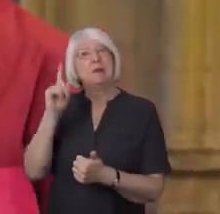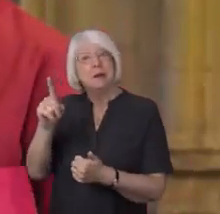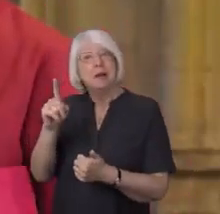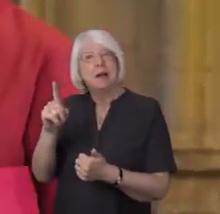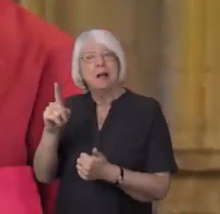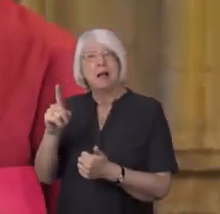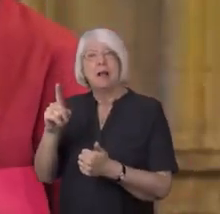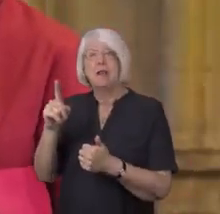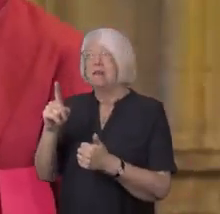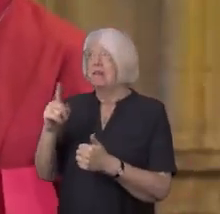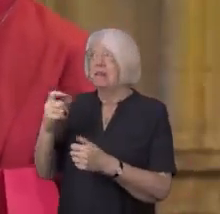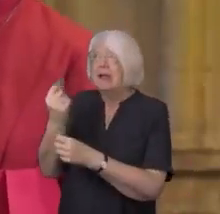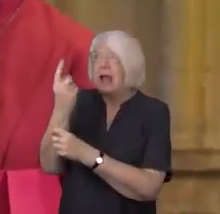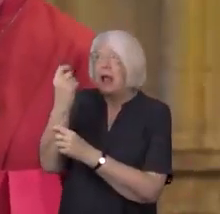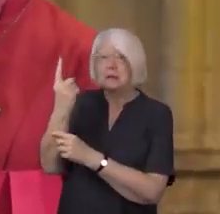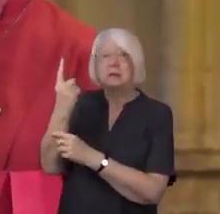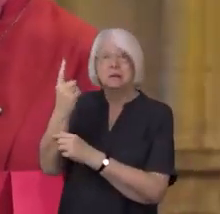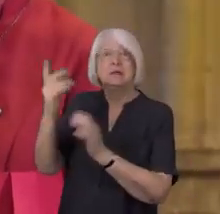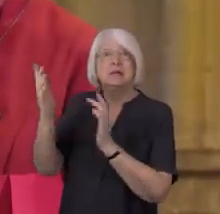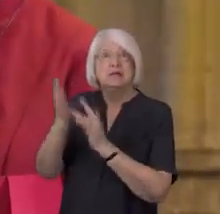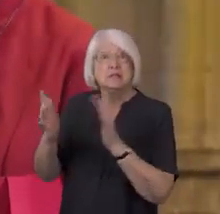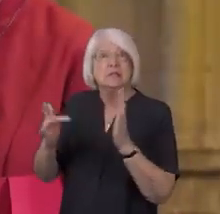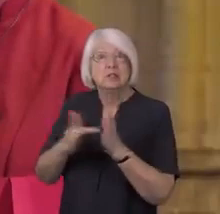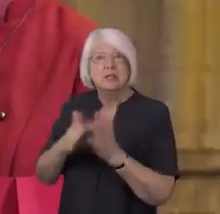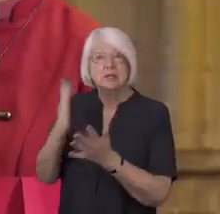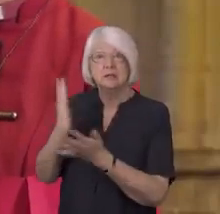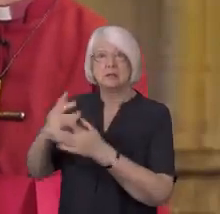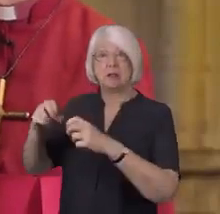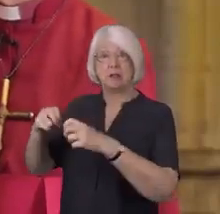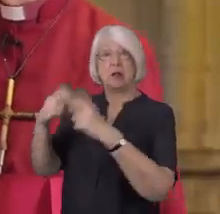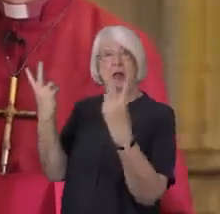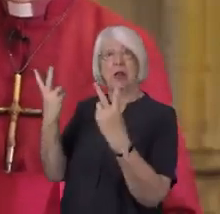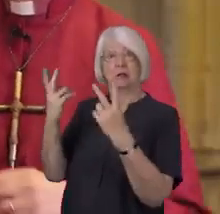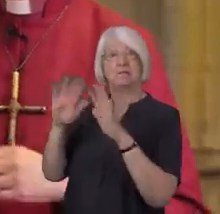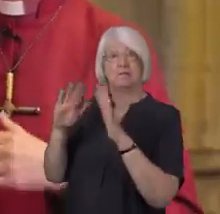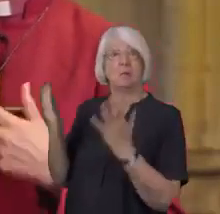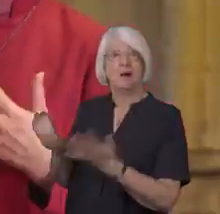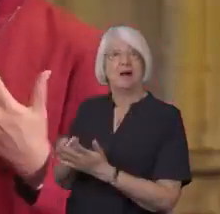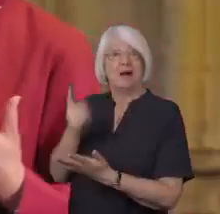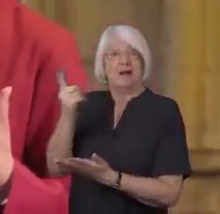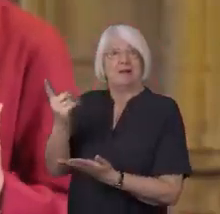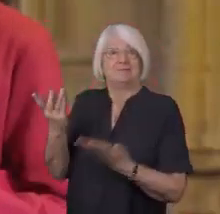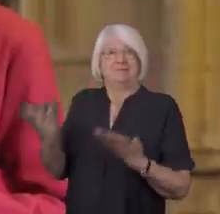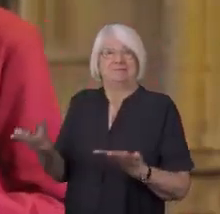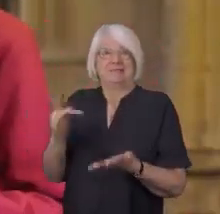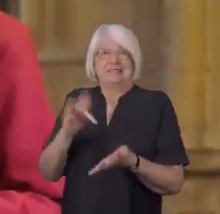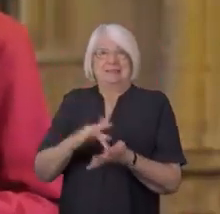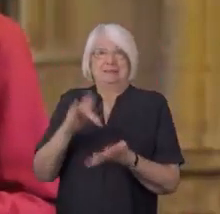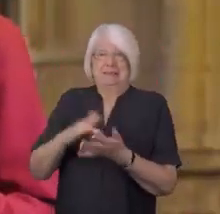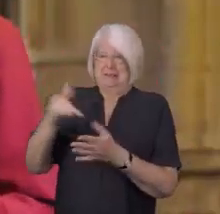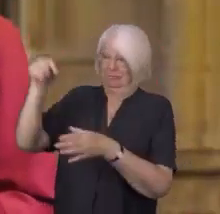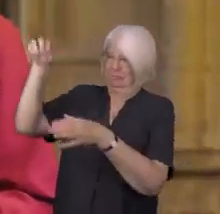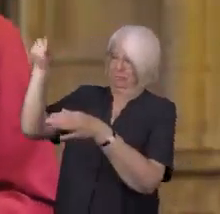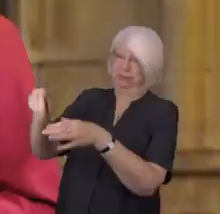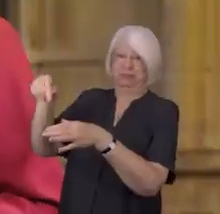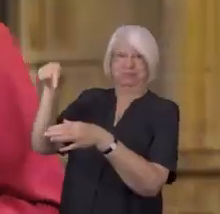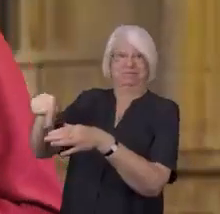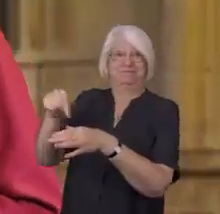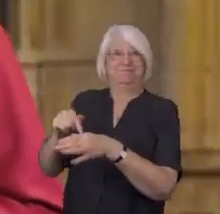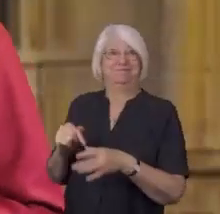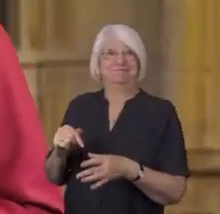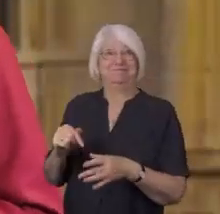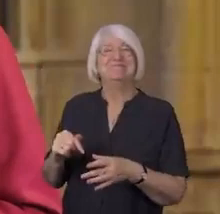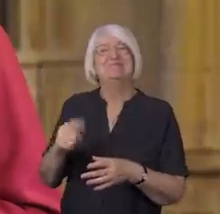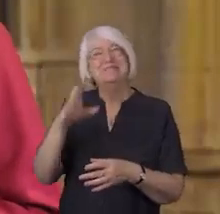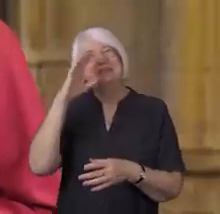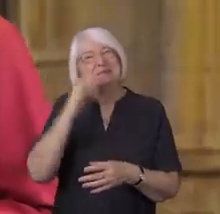is Jesus, the light of the world, here in the middle of our Christingle. And we're remembering that God